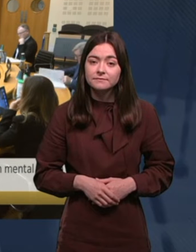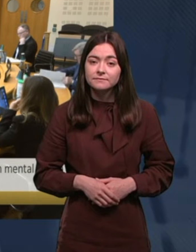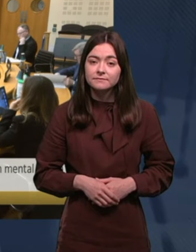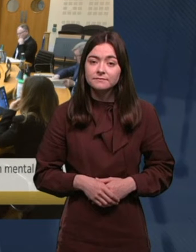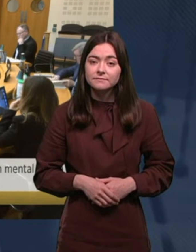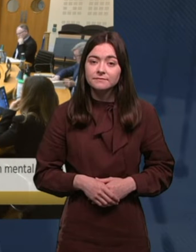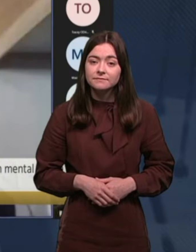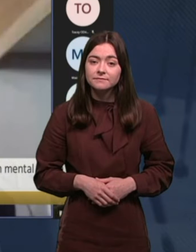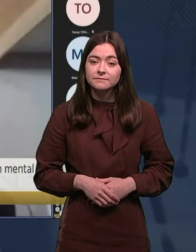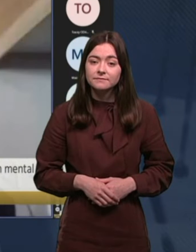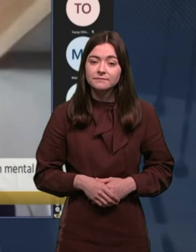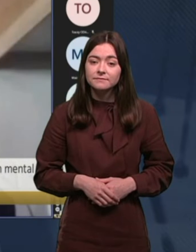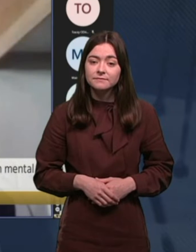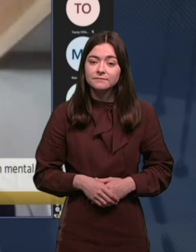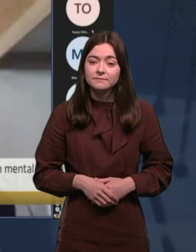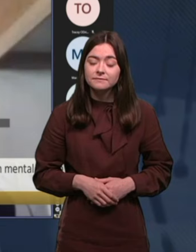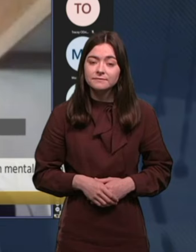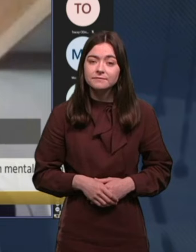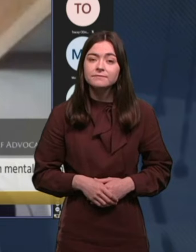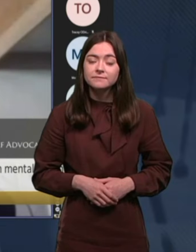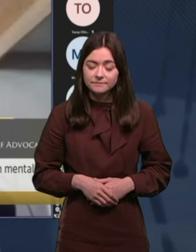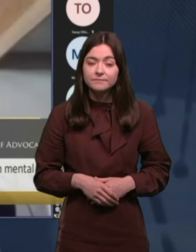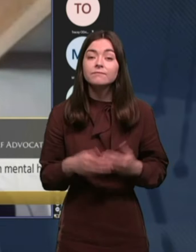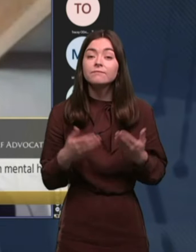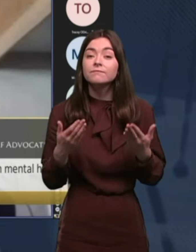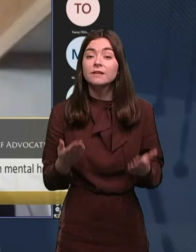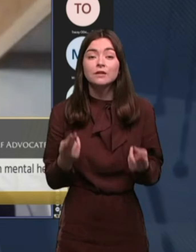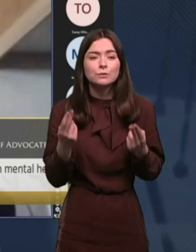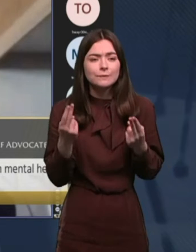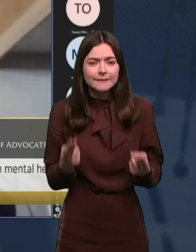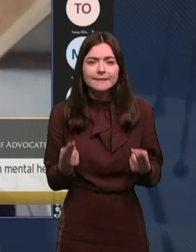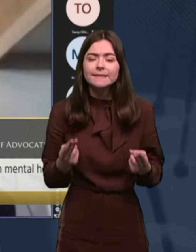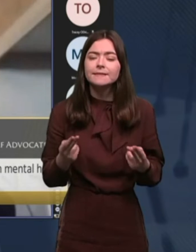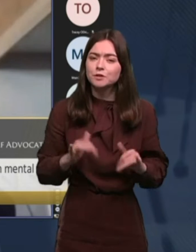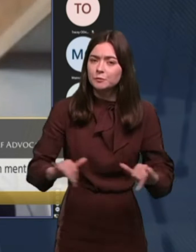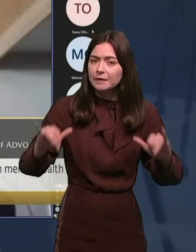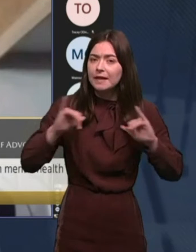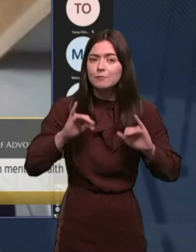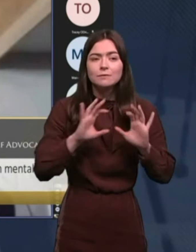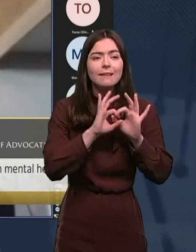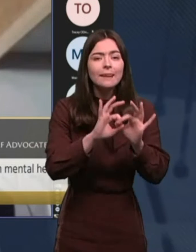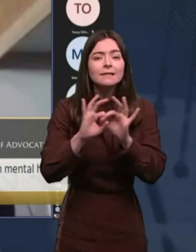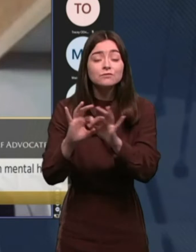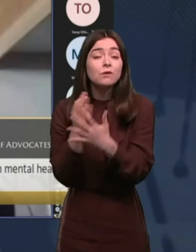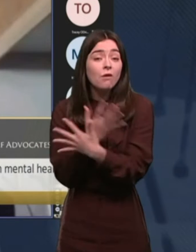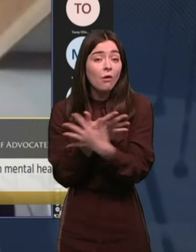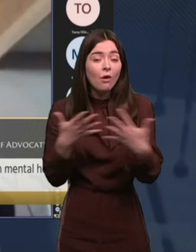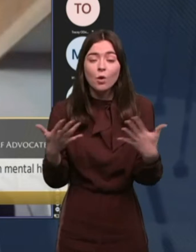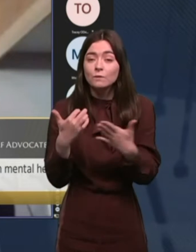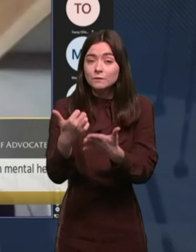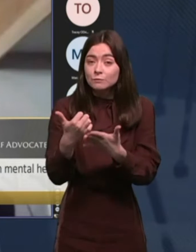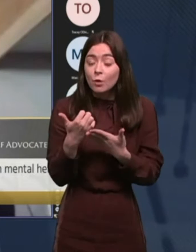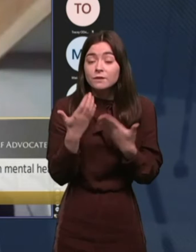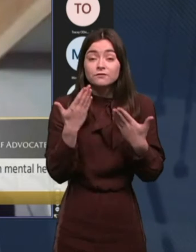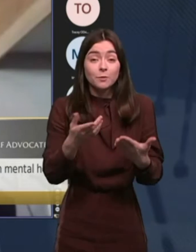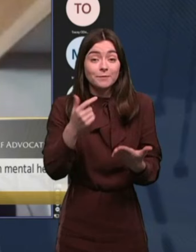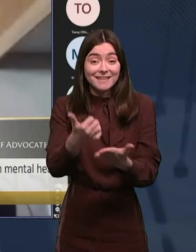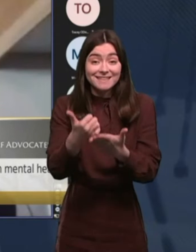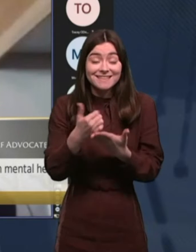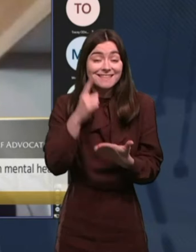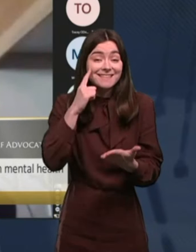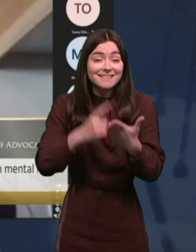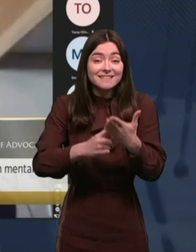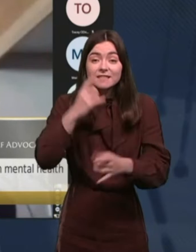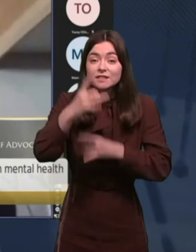you need to be able to link in all of the supports from the assisted decision